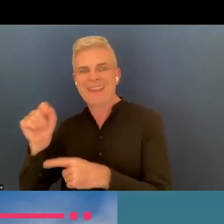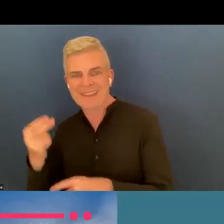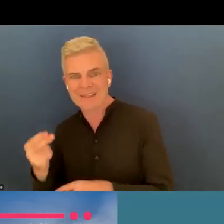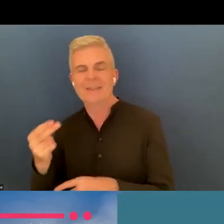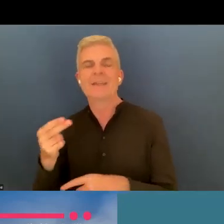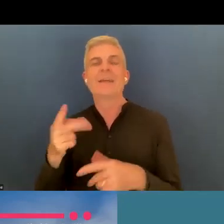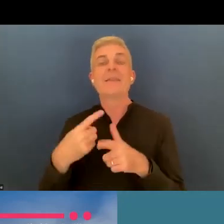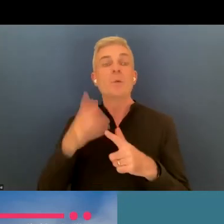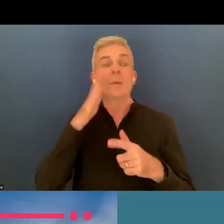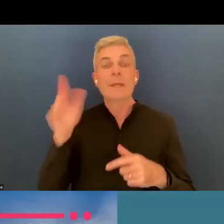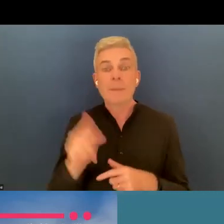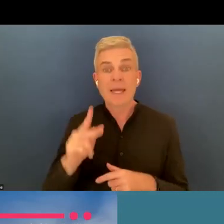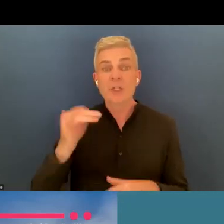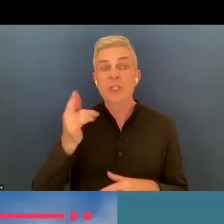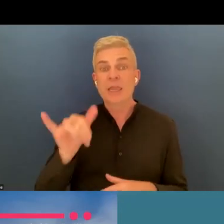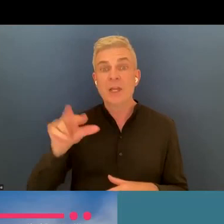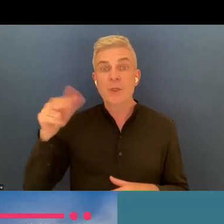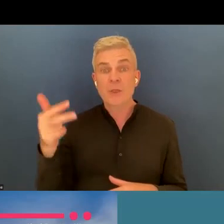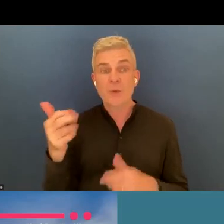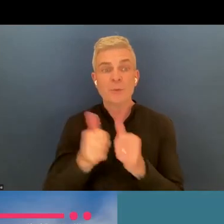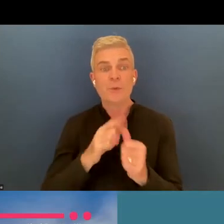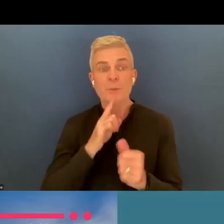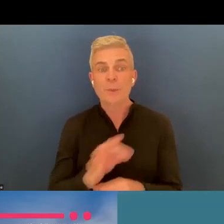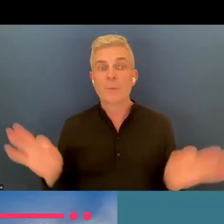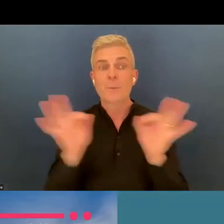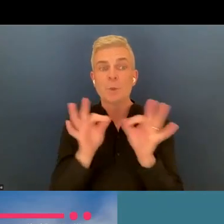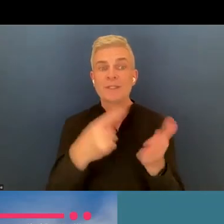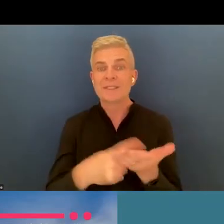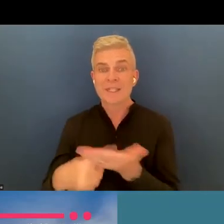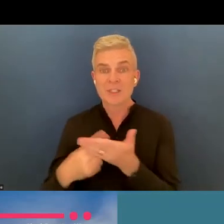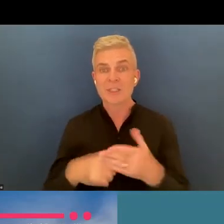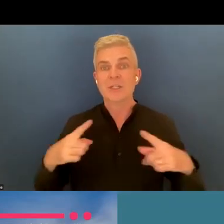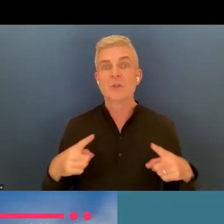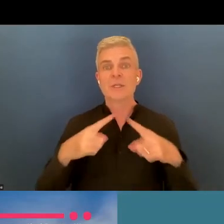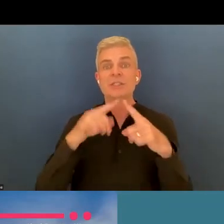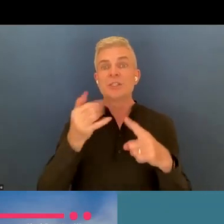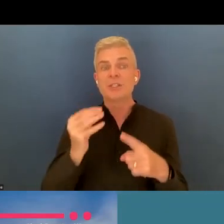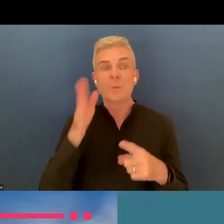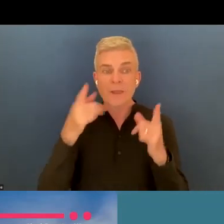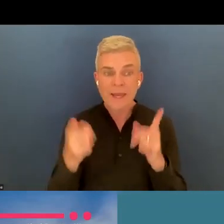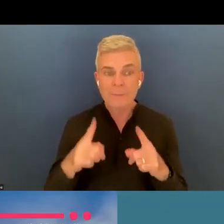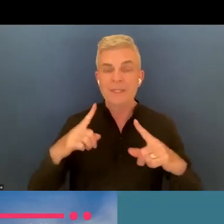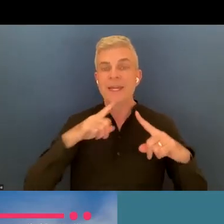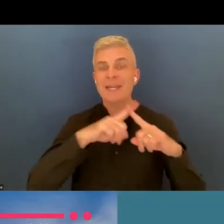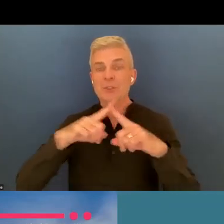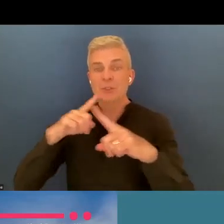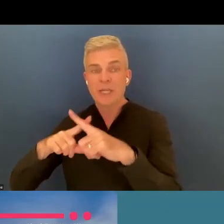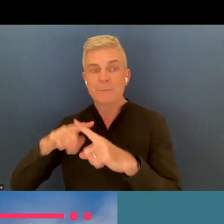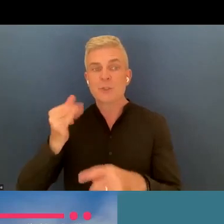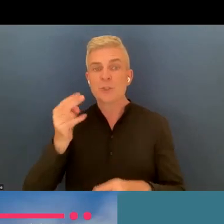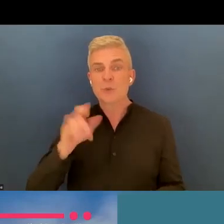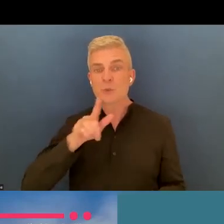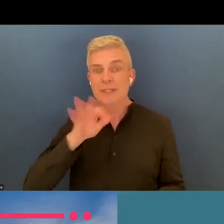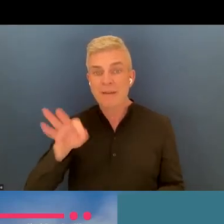July 3rd with a really important discussion. The Crisis Jam will be occurring in Amsterdam, June 29th and 30th. Thank you guys so much